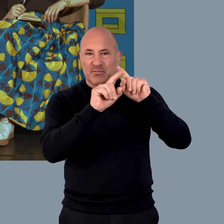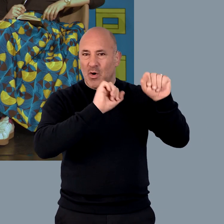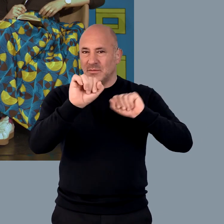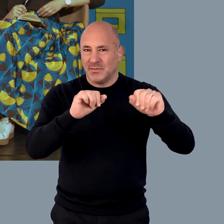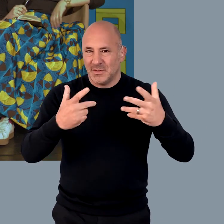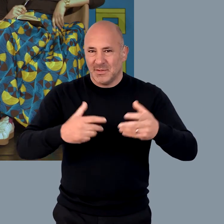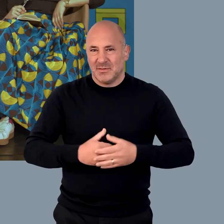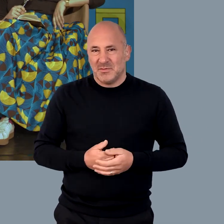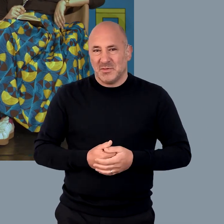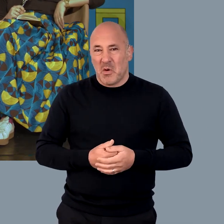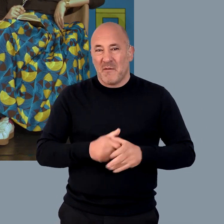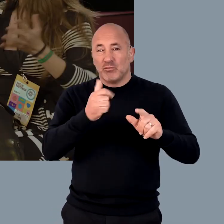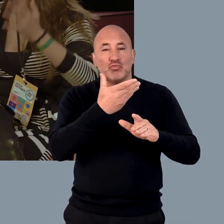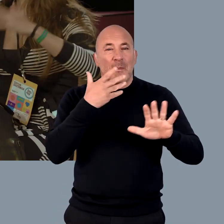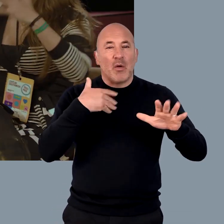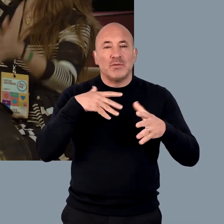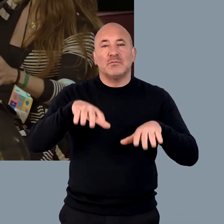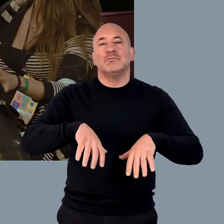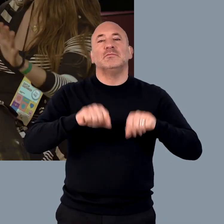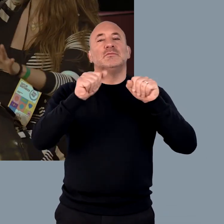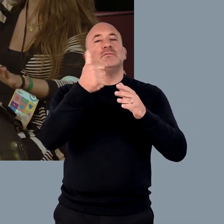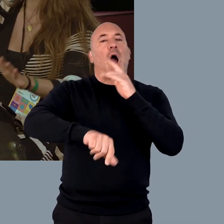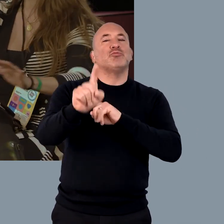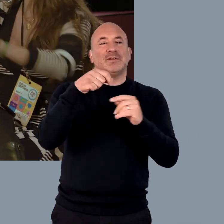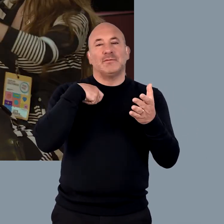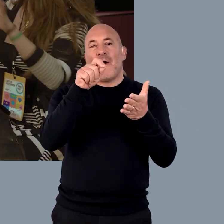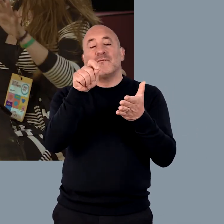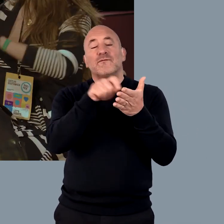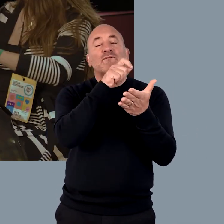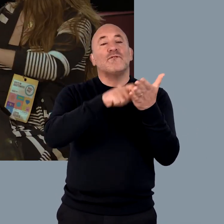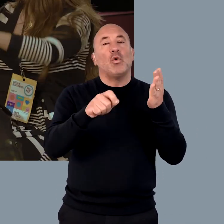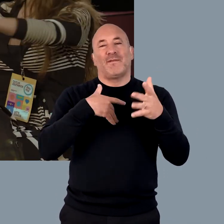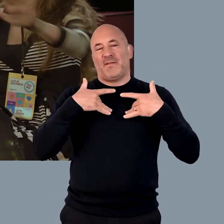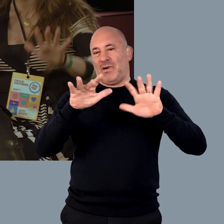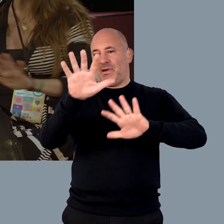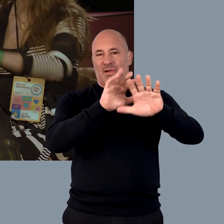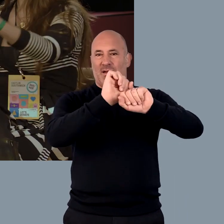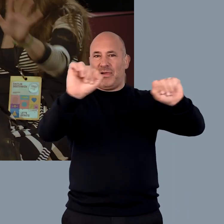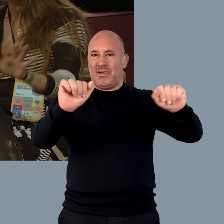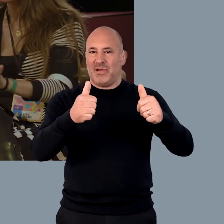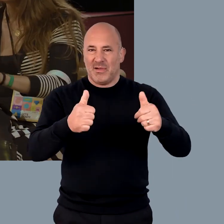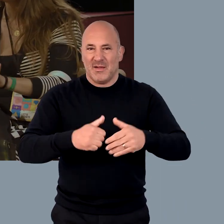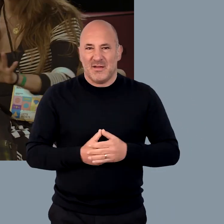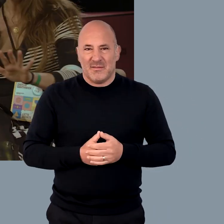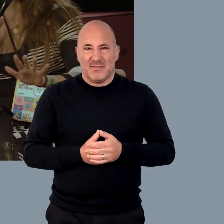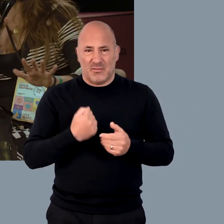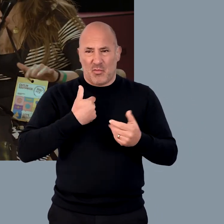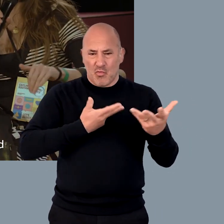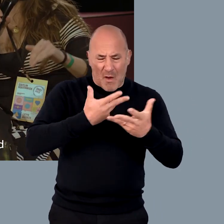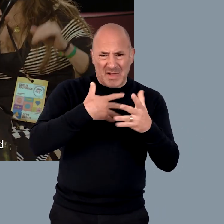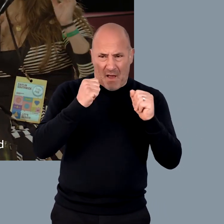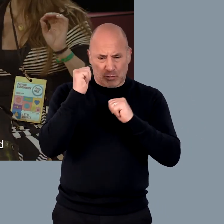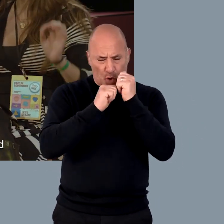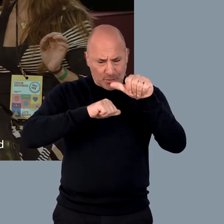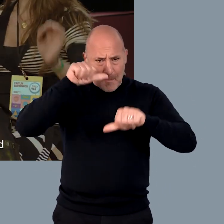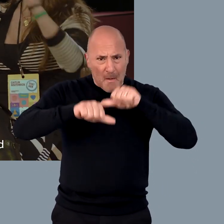to what your guys' interests are. So if you don't mind, we're going to start with just a little bit of polling to kind of read the room.